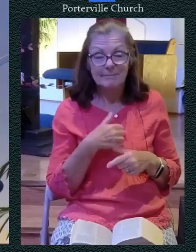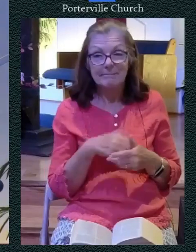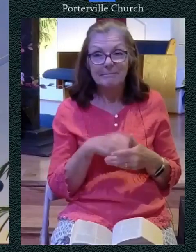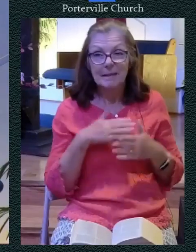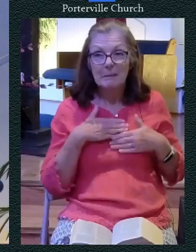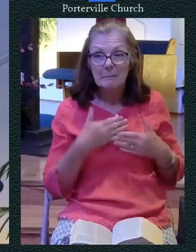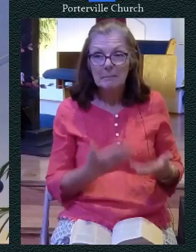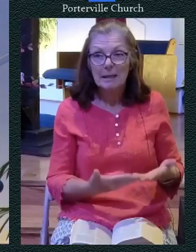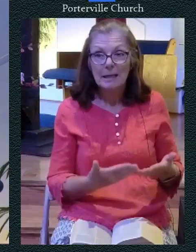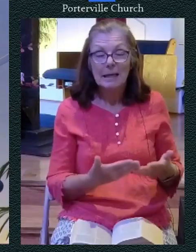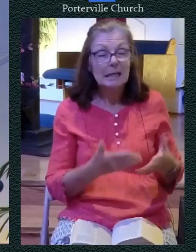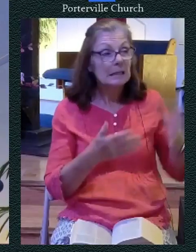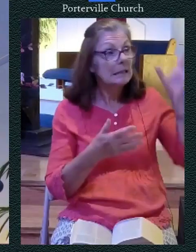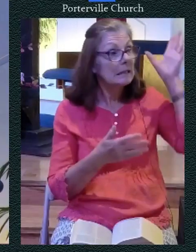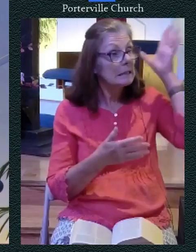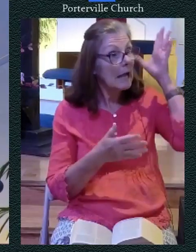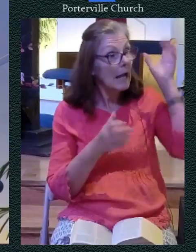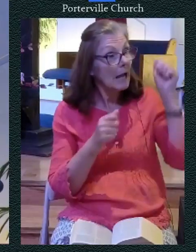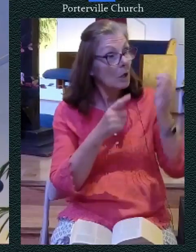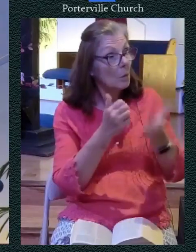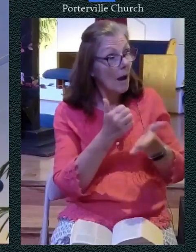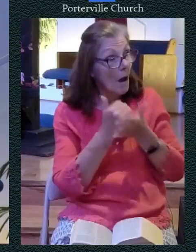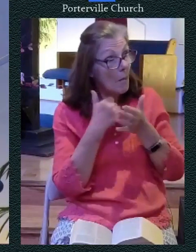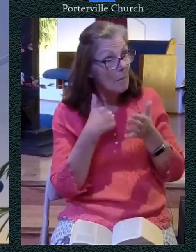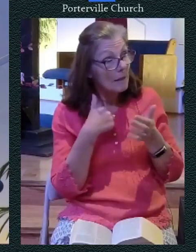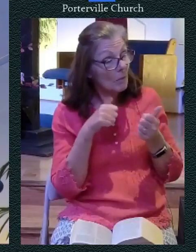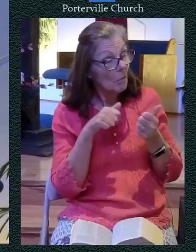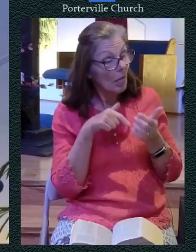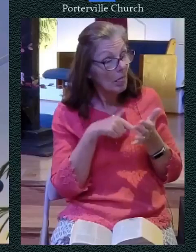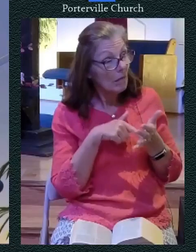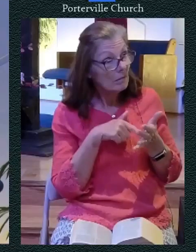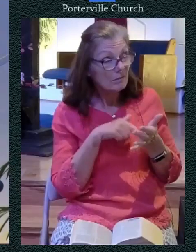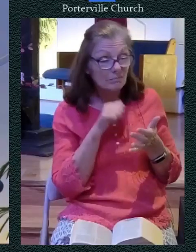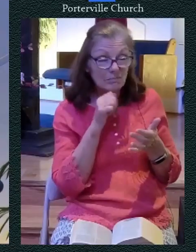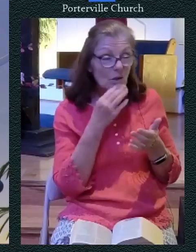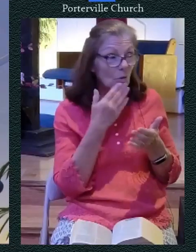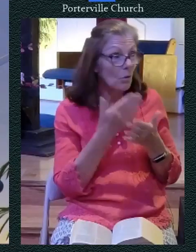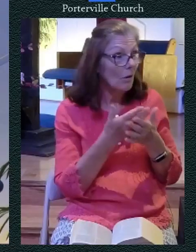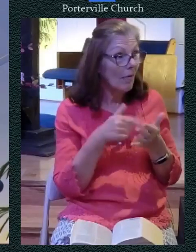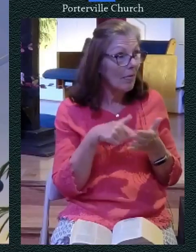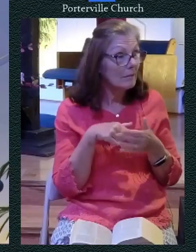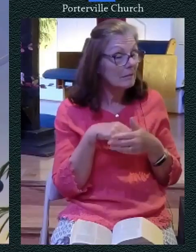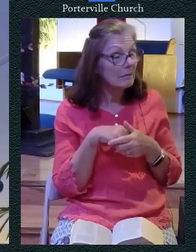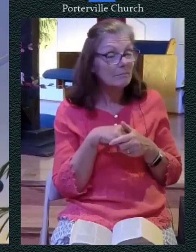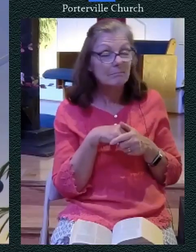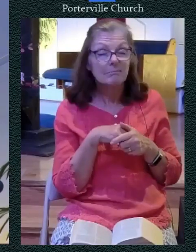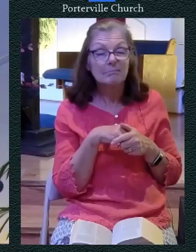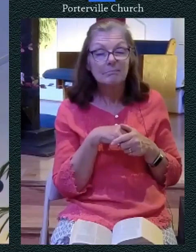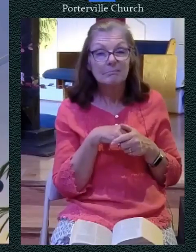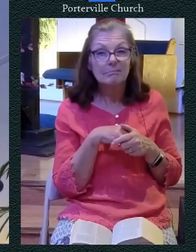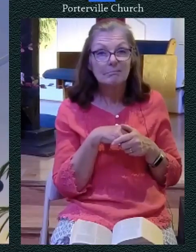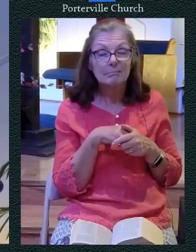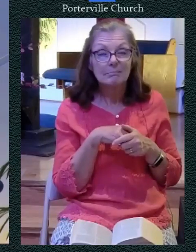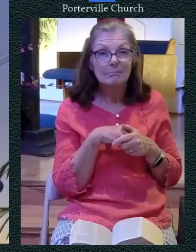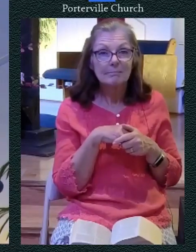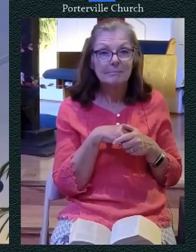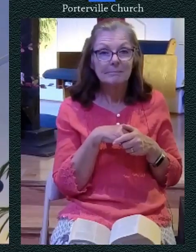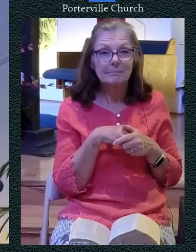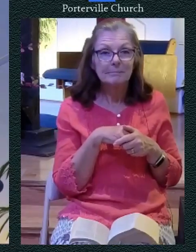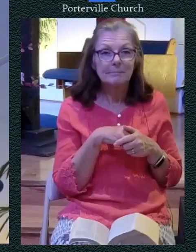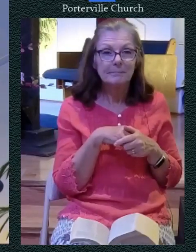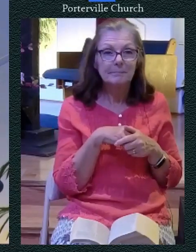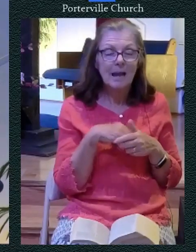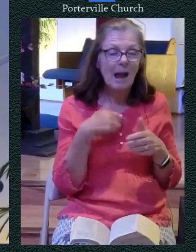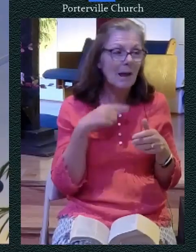Dad, could you help me out with this? I'm not very good at this. And I'm just a